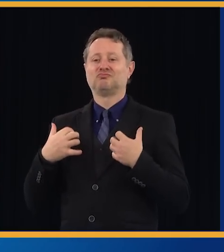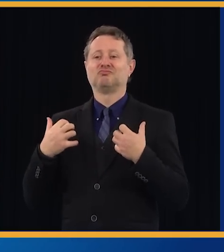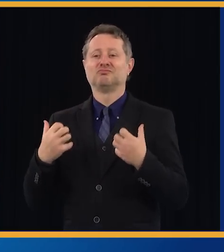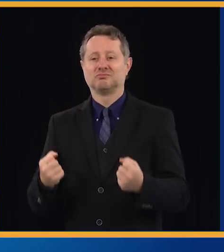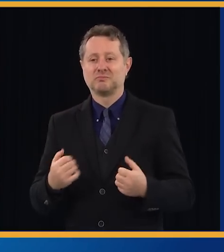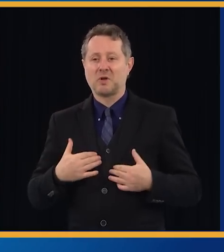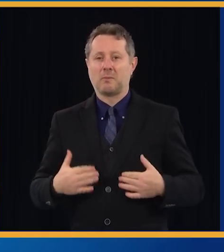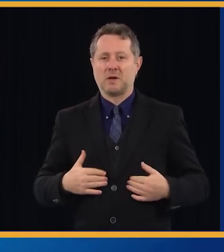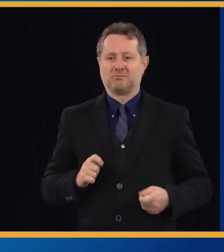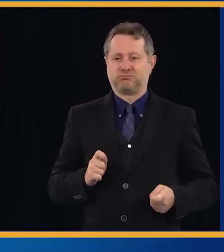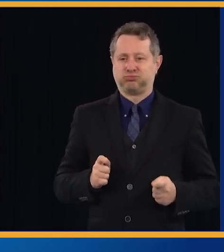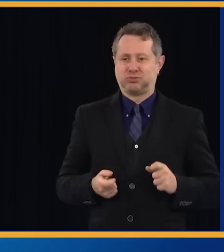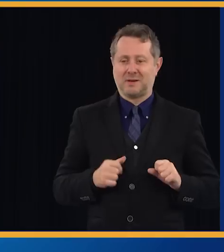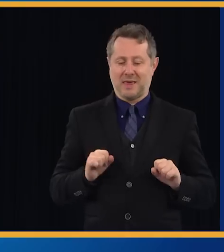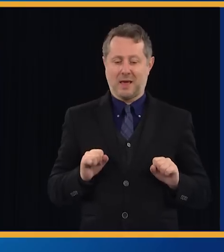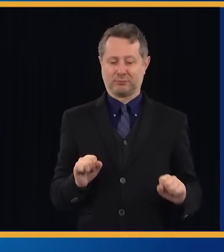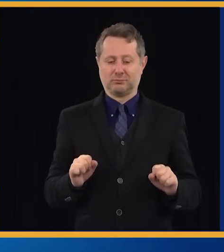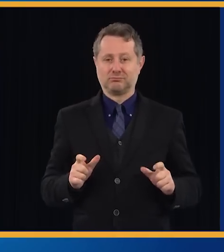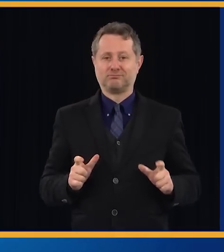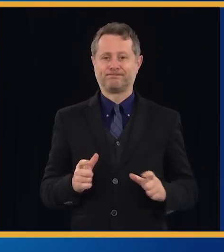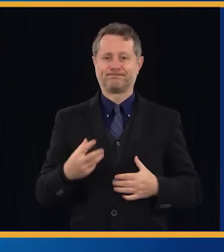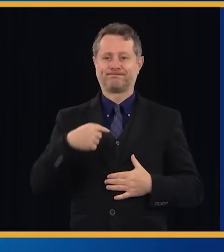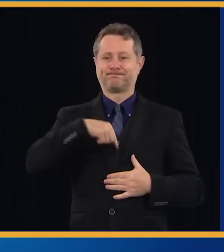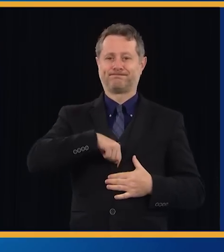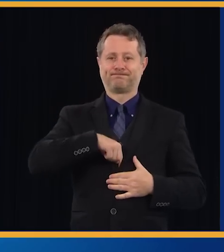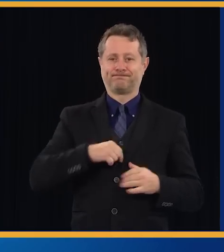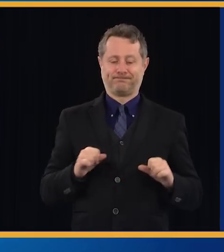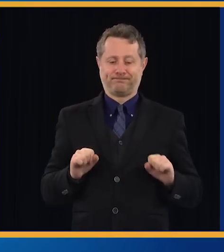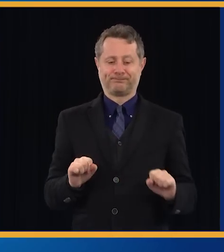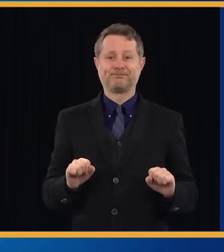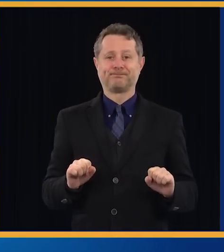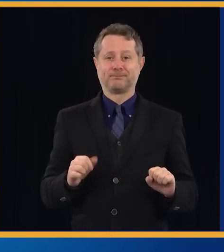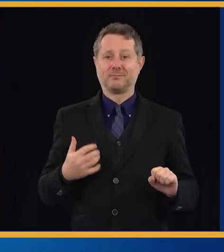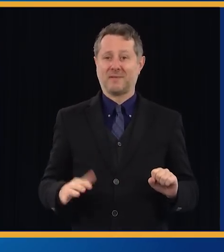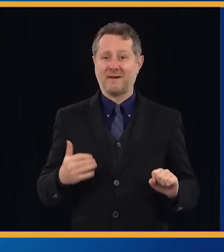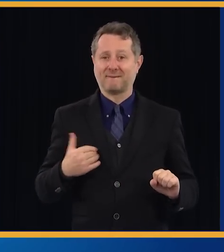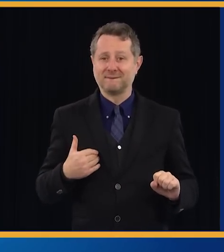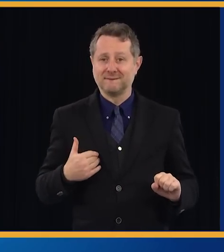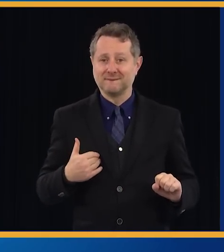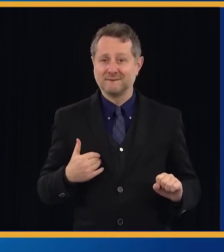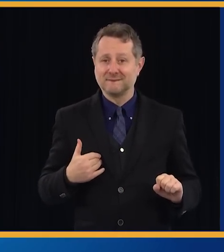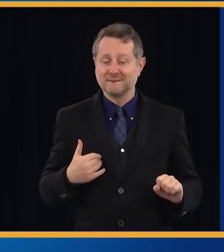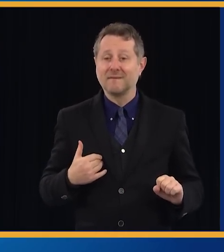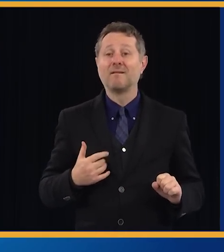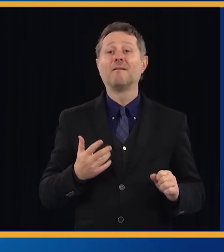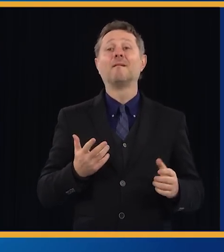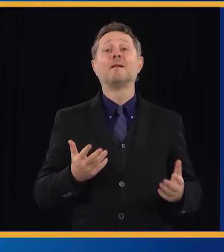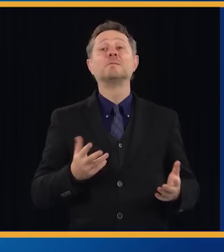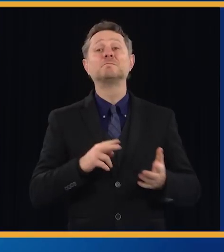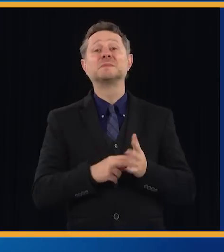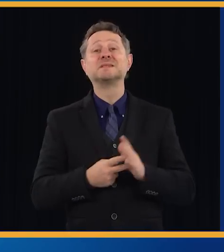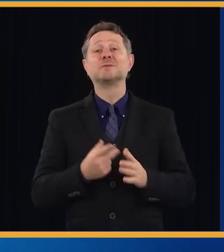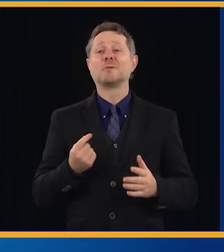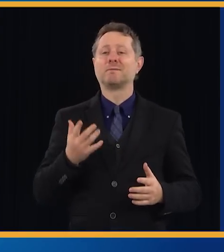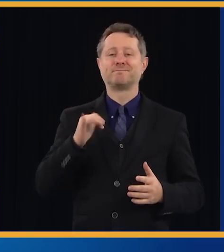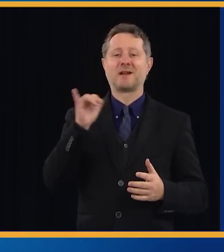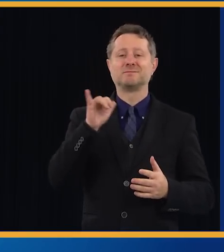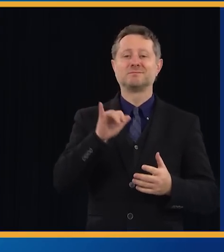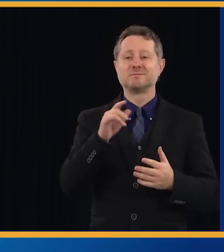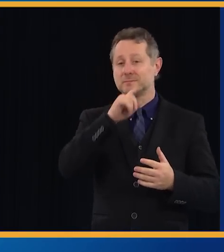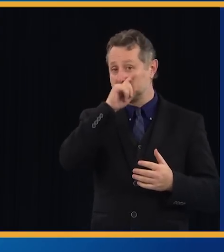infection. So they were infected 3 weeks ago,